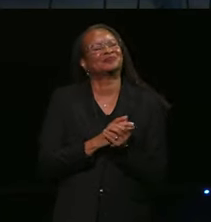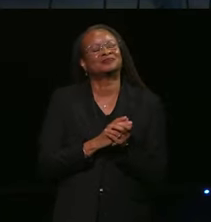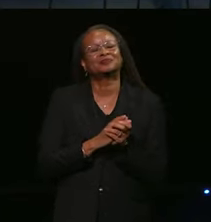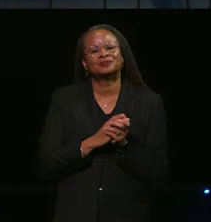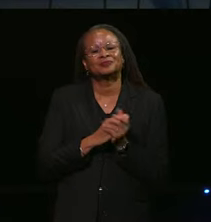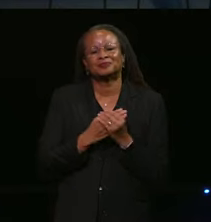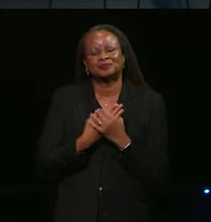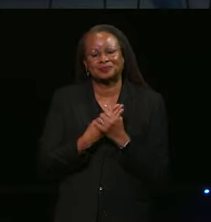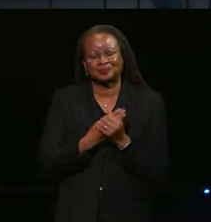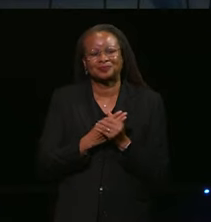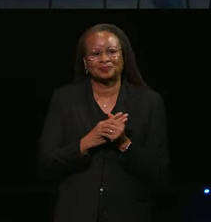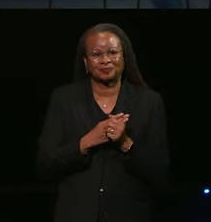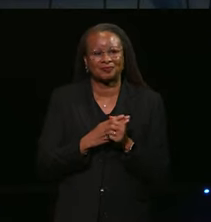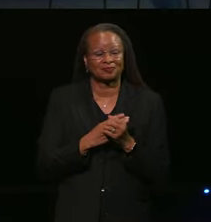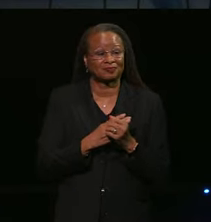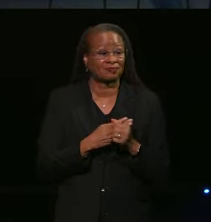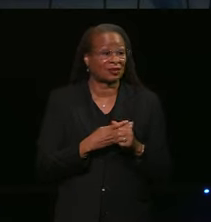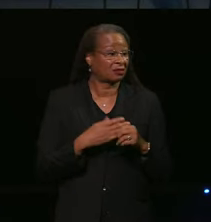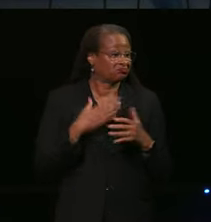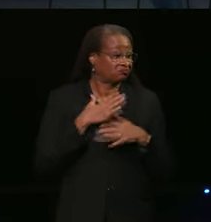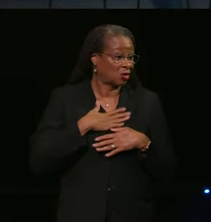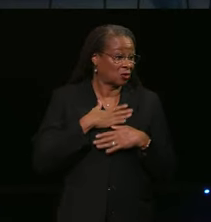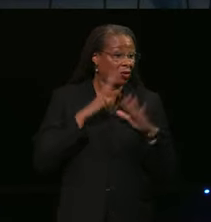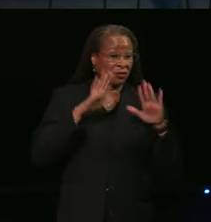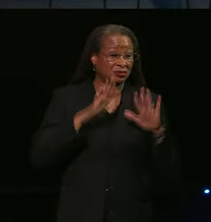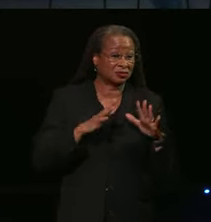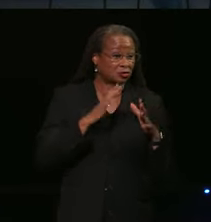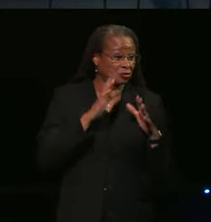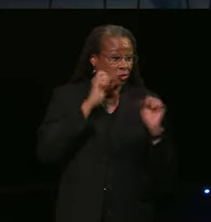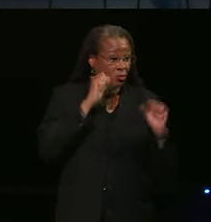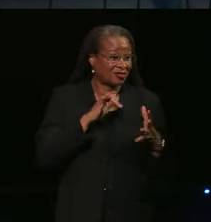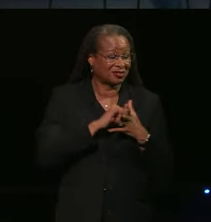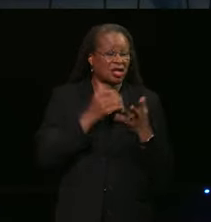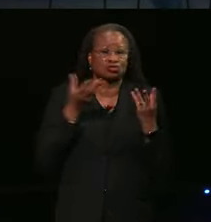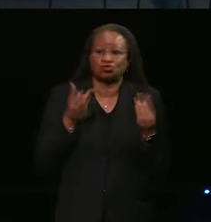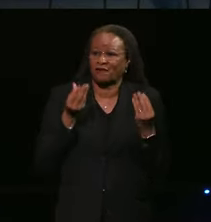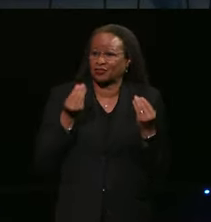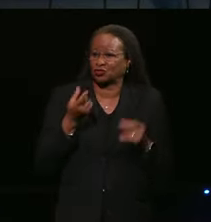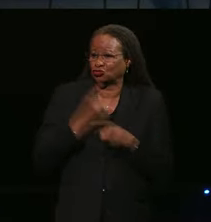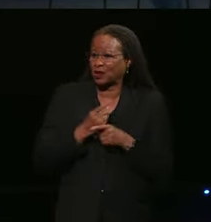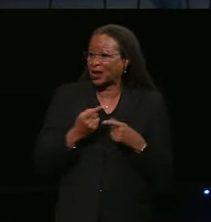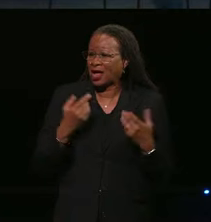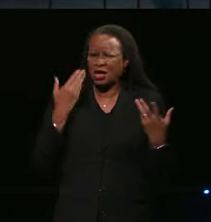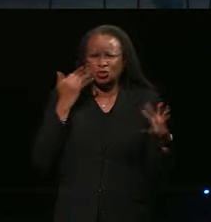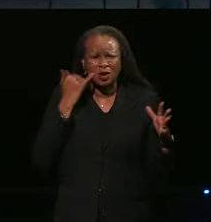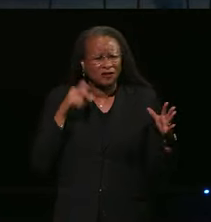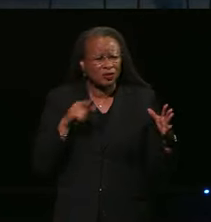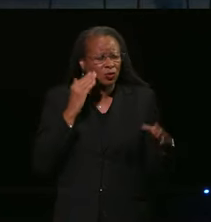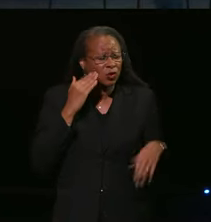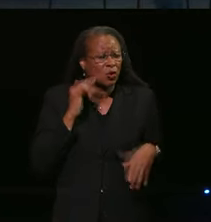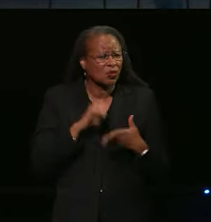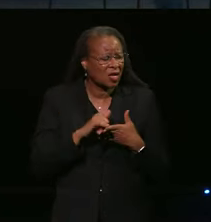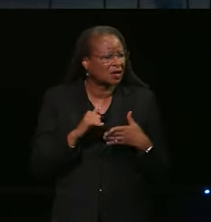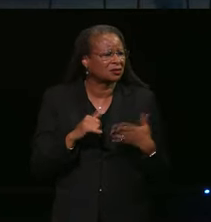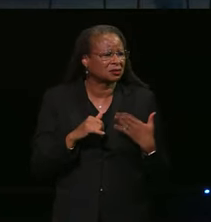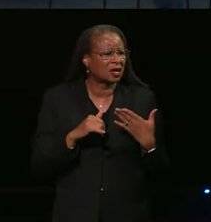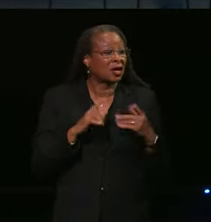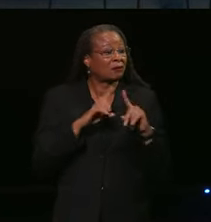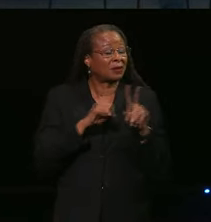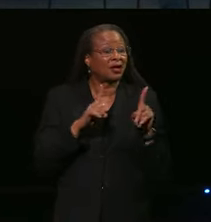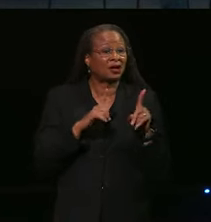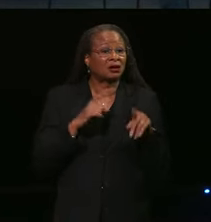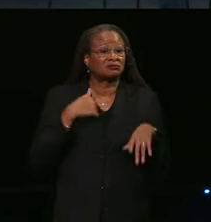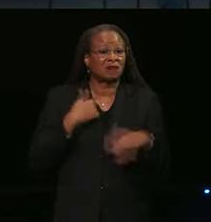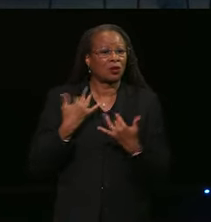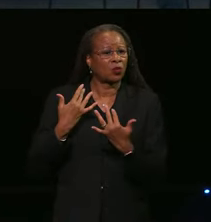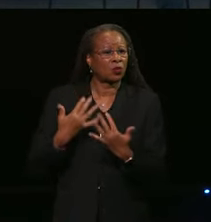but yeah, Howard, like a pleasant surprise was definitely the softness, right? Because I don't know if any of you know, I've mentioned it before, but I'd